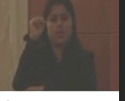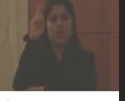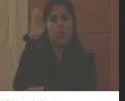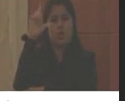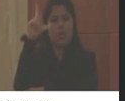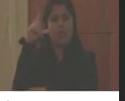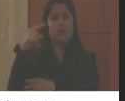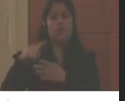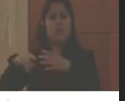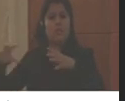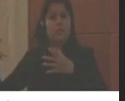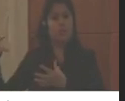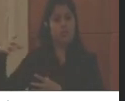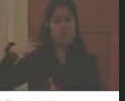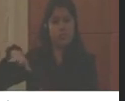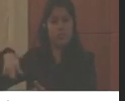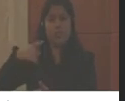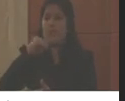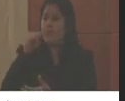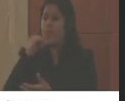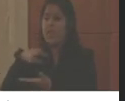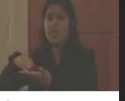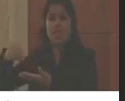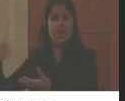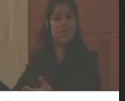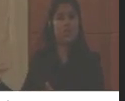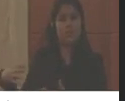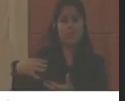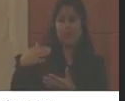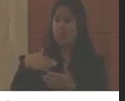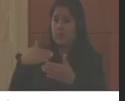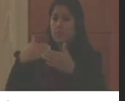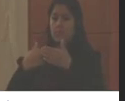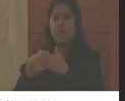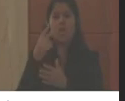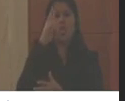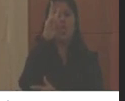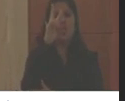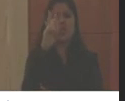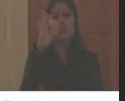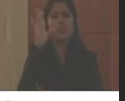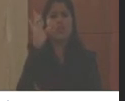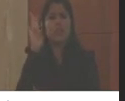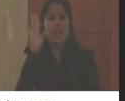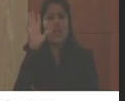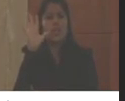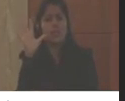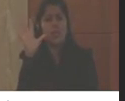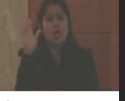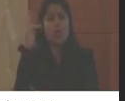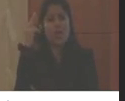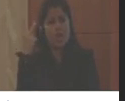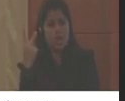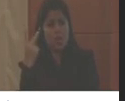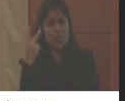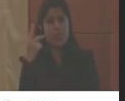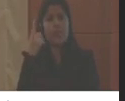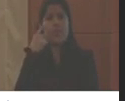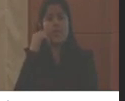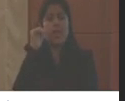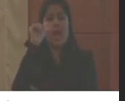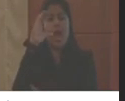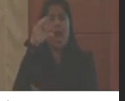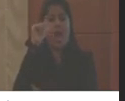harm. It was Manuel. It wasn't a hurricane, it didn't hit land, and yet its presence more than